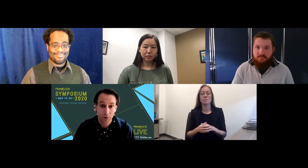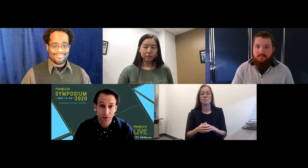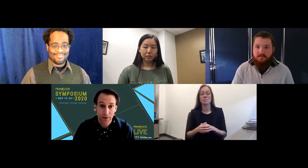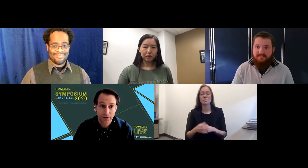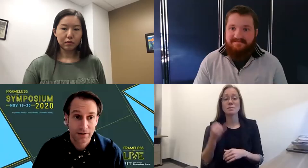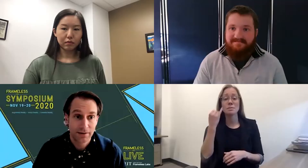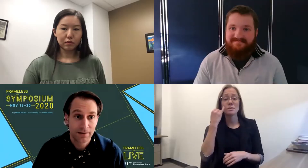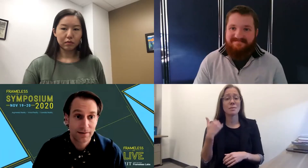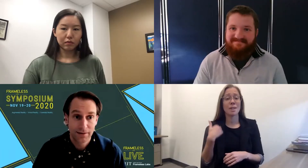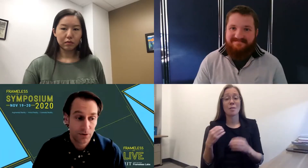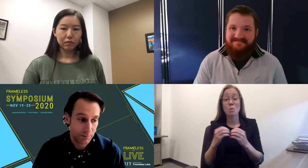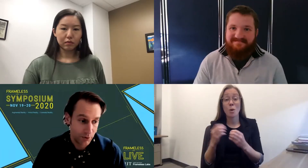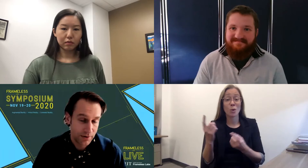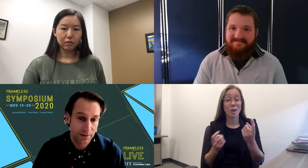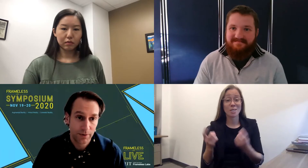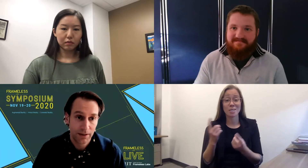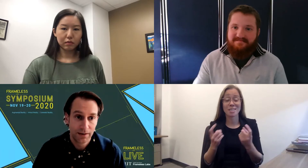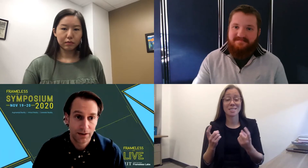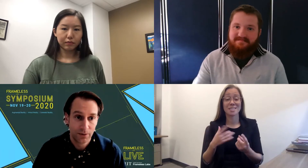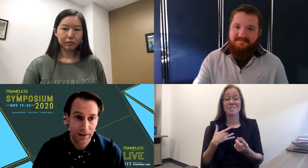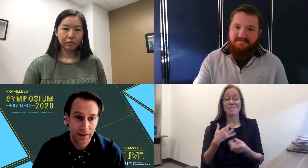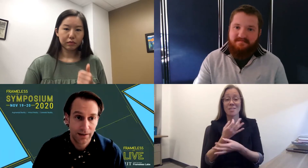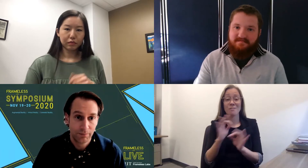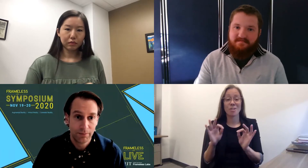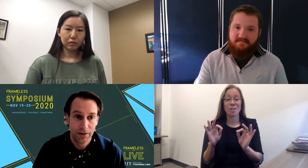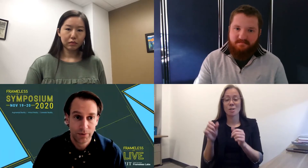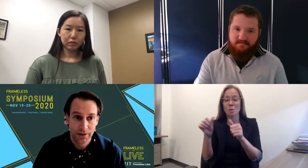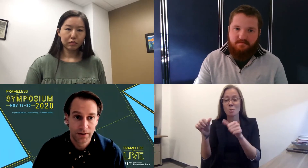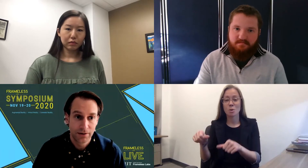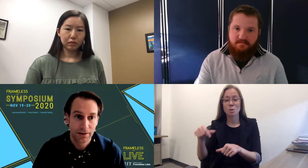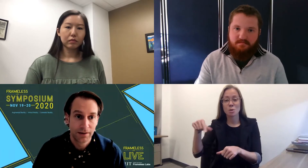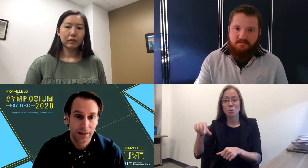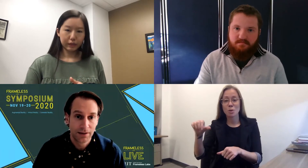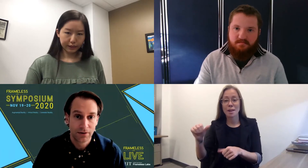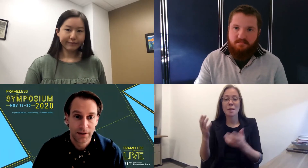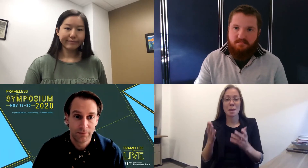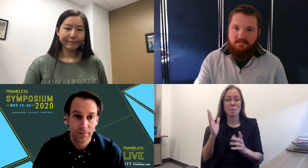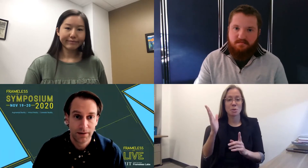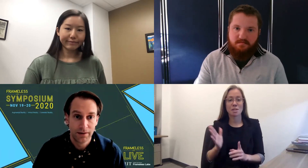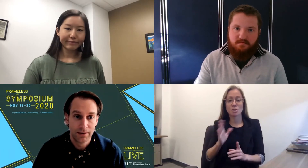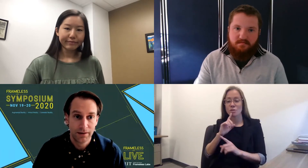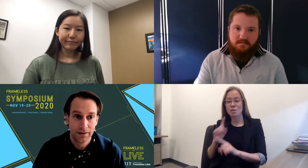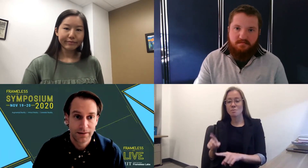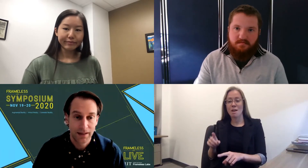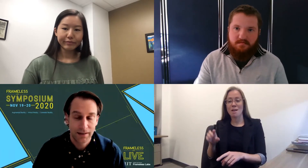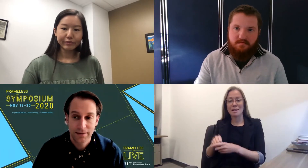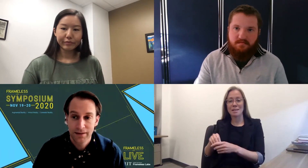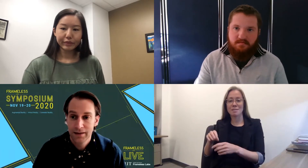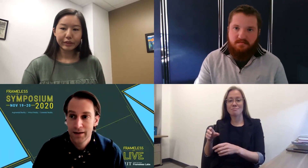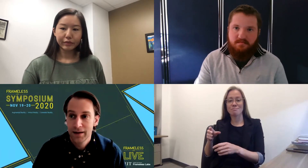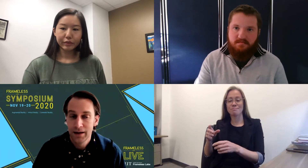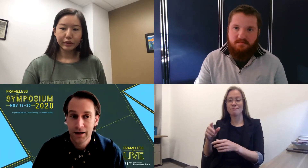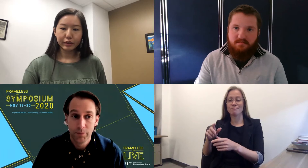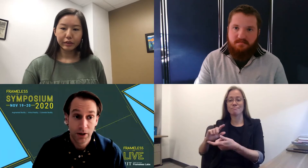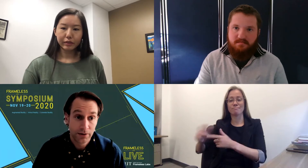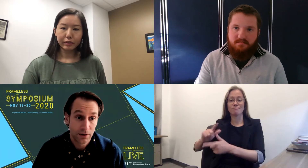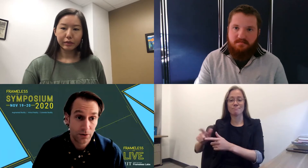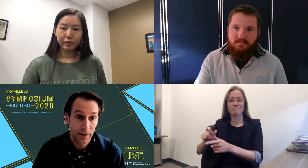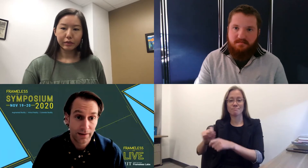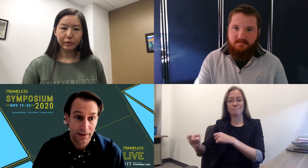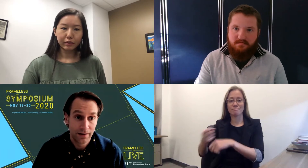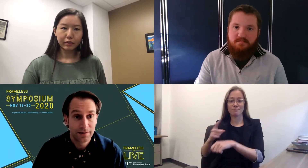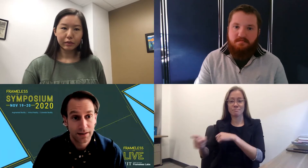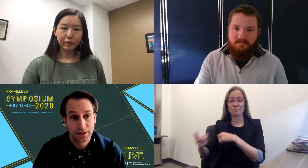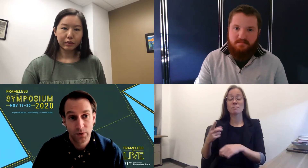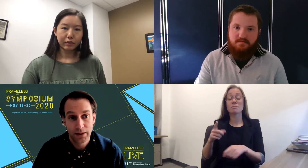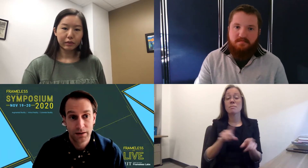you do have more questions, you can post them in the Q&A and maybe the presenters can answer them in text. But also